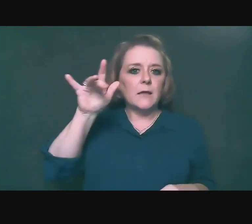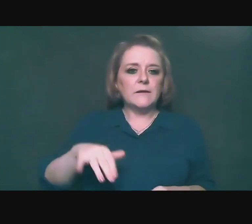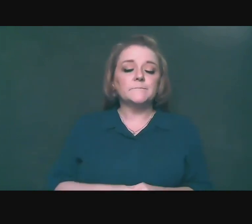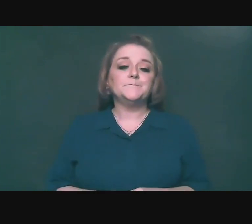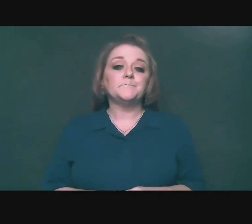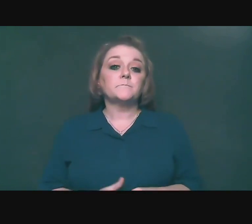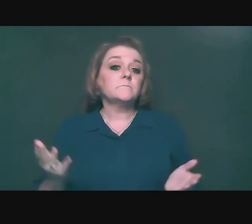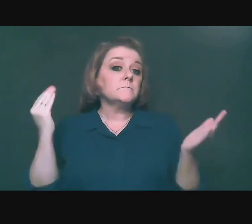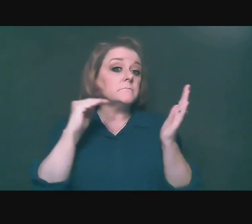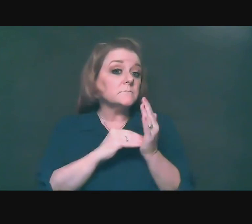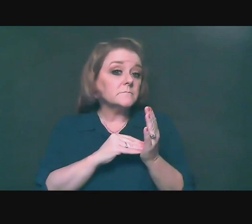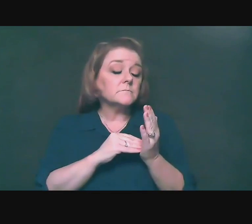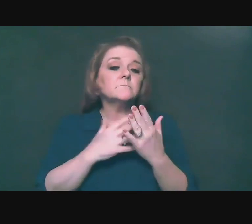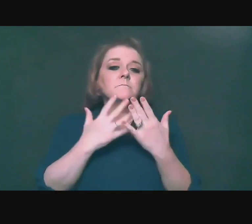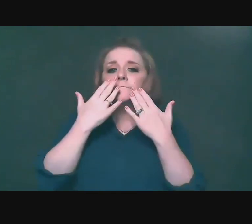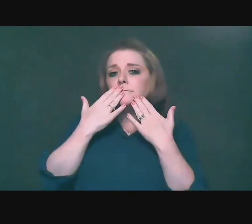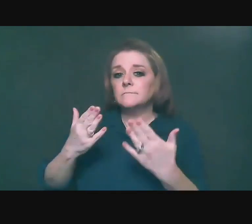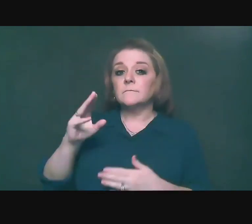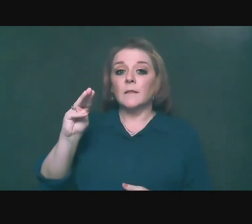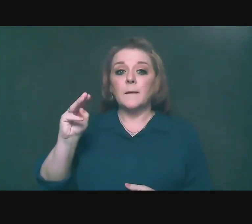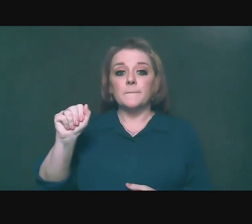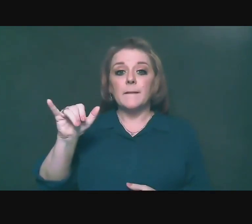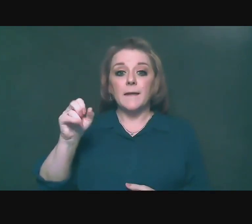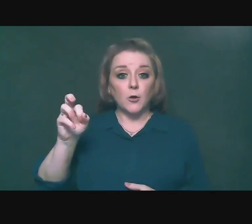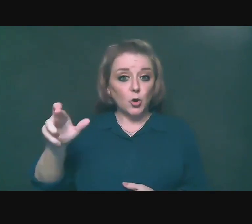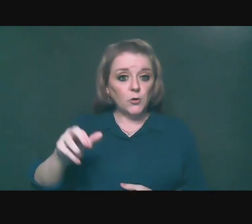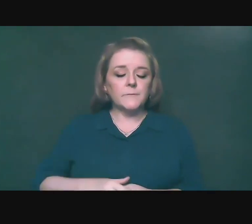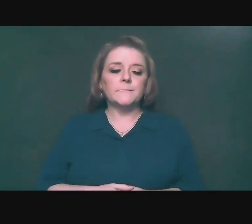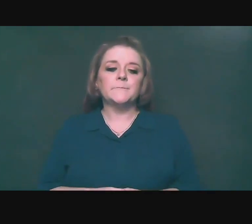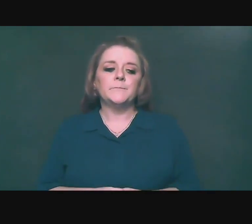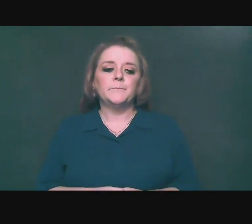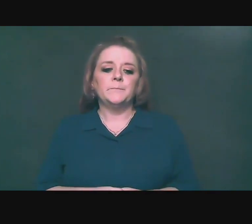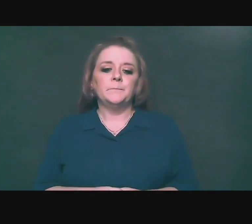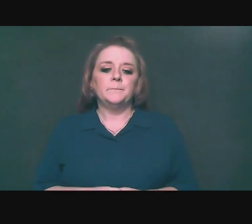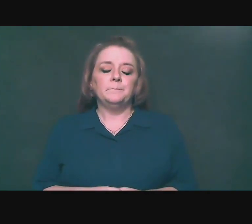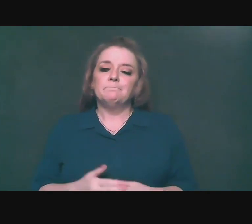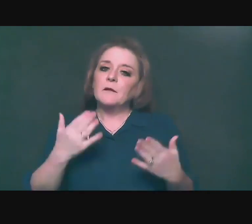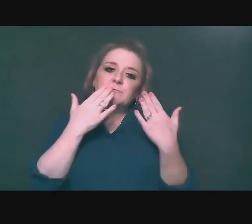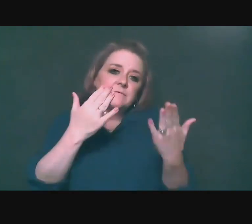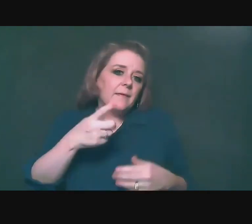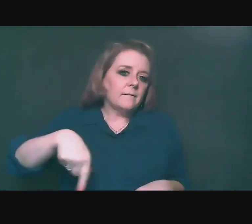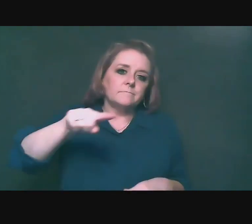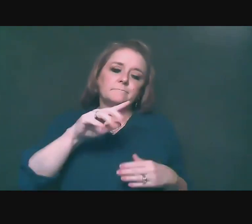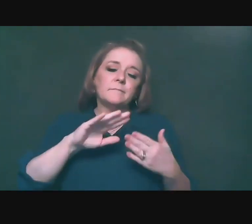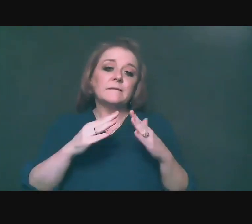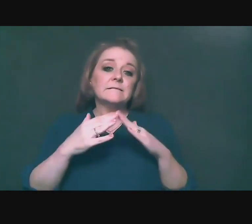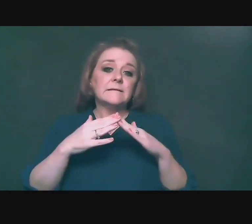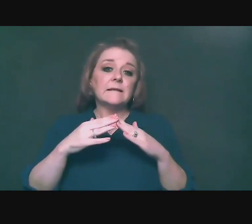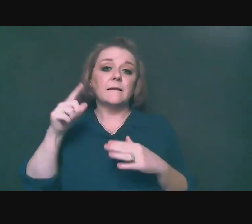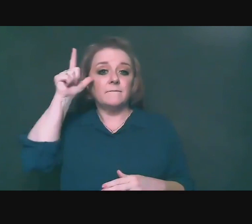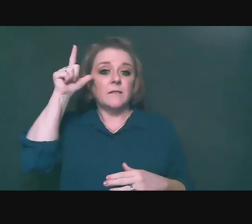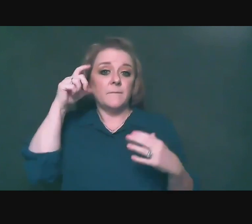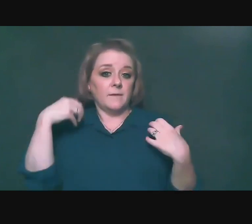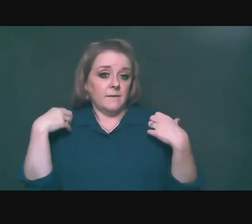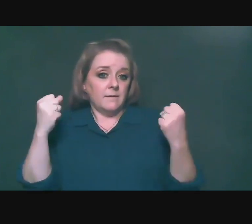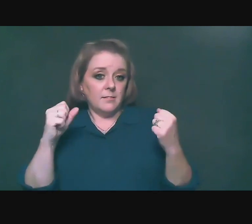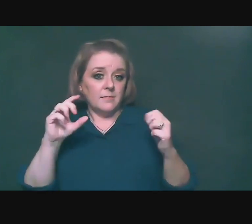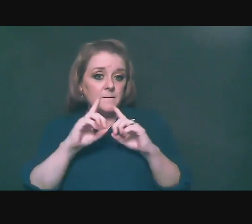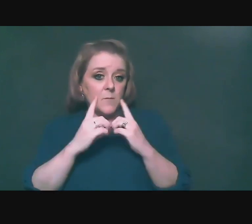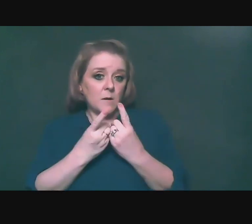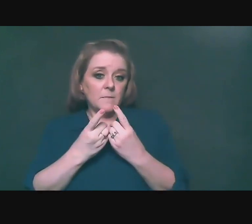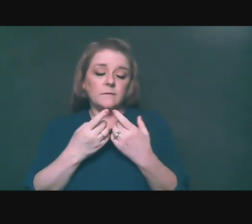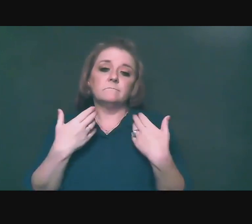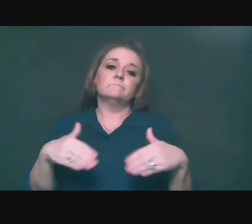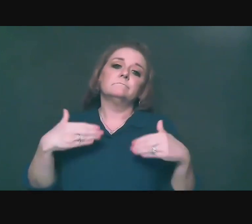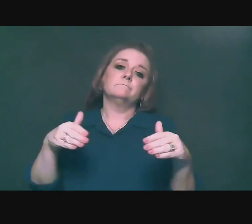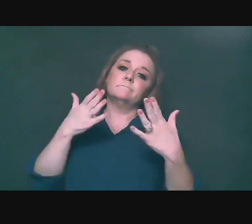thank the mayor and thank the City of Lubbock Health Department for the opportunity